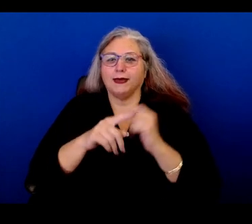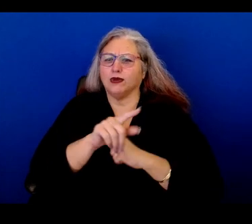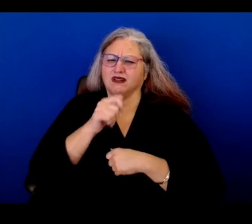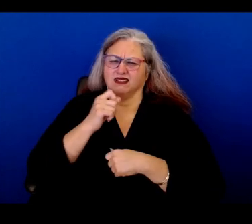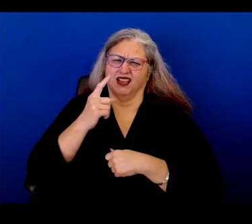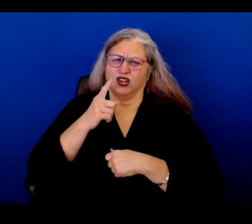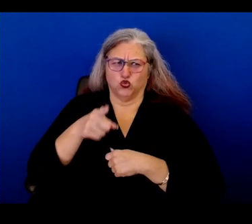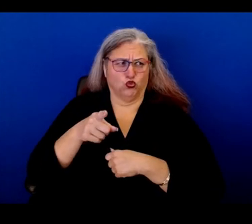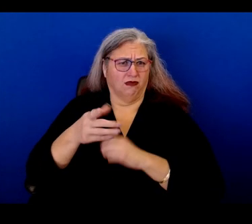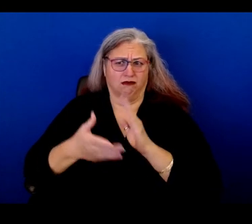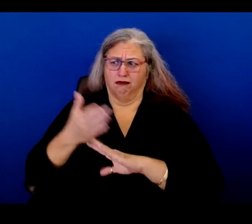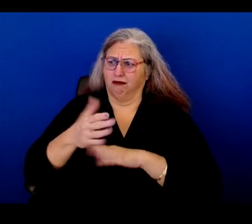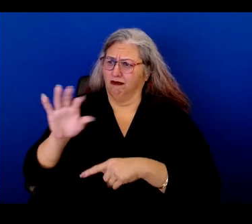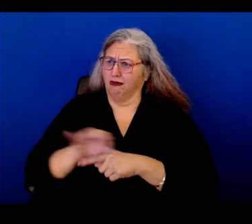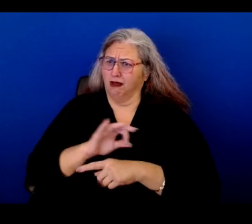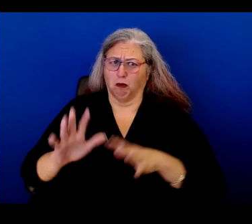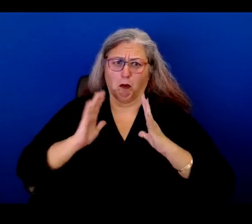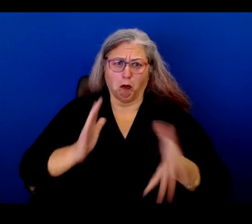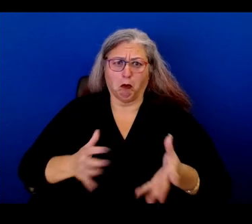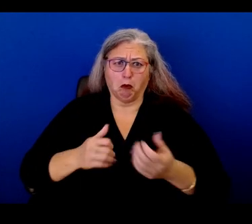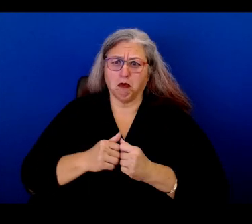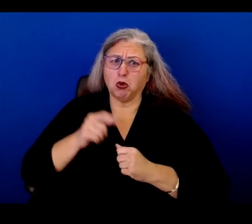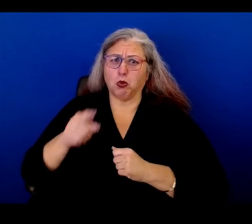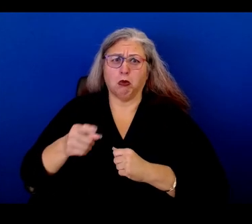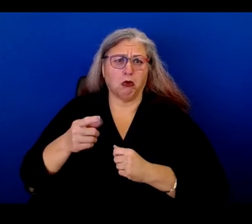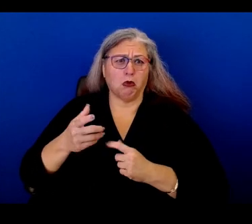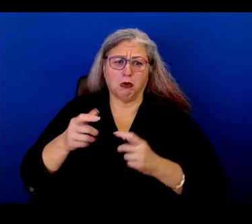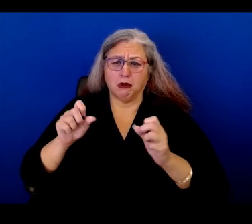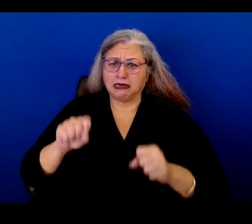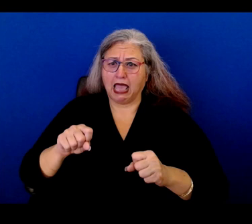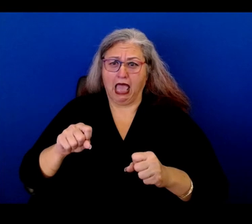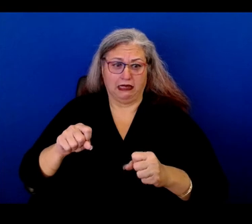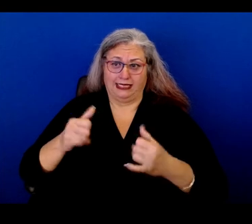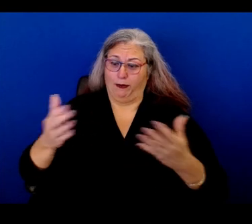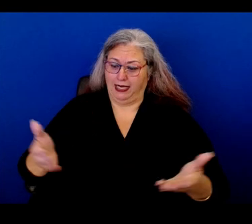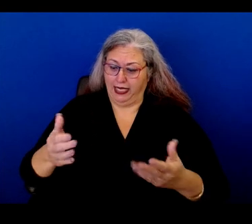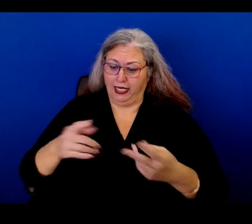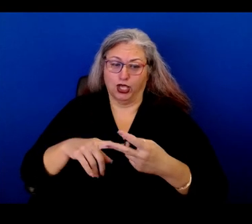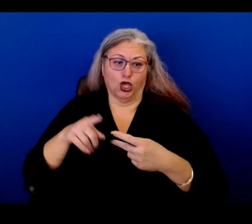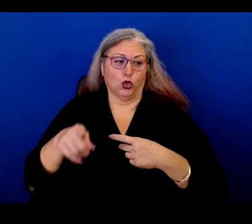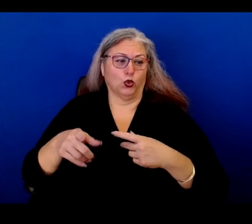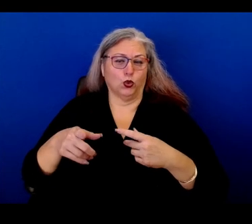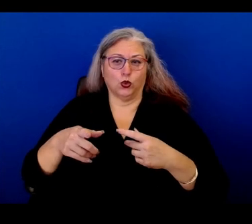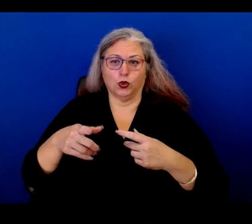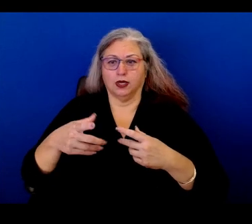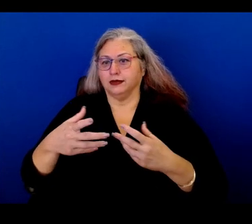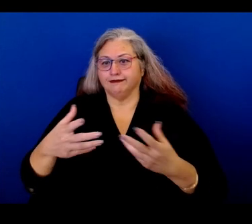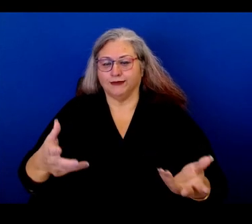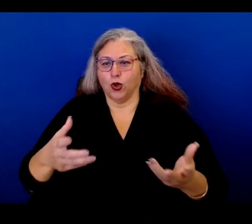understand why you're so functional, right? You're so, you know, you're able to be here. You're able to, yeah. And so